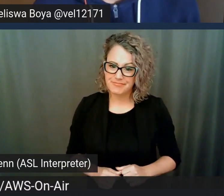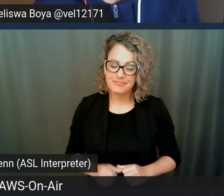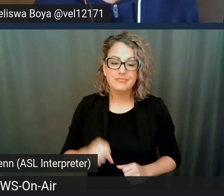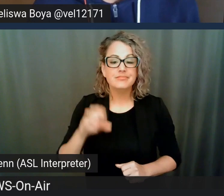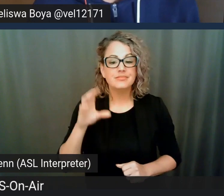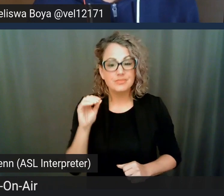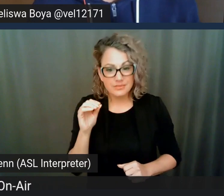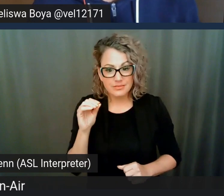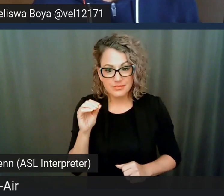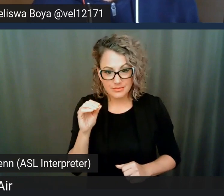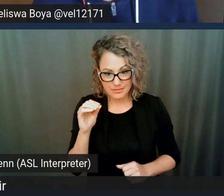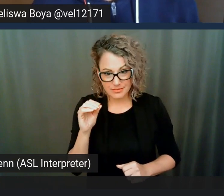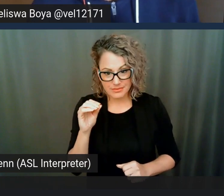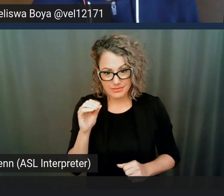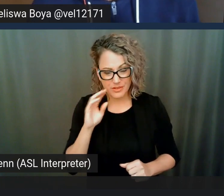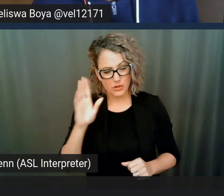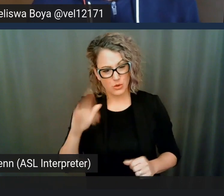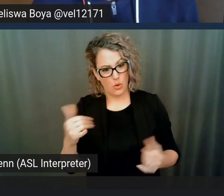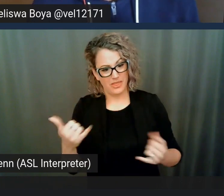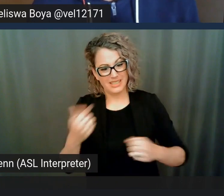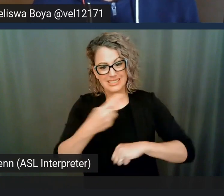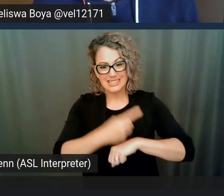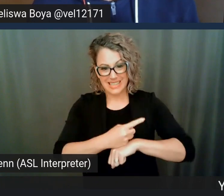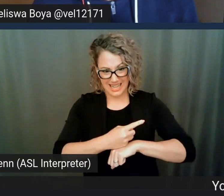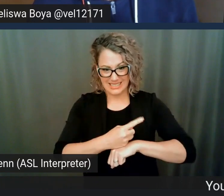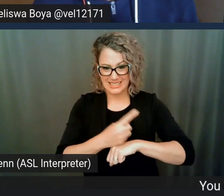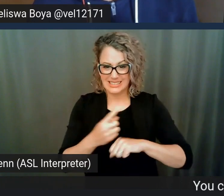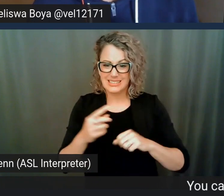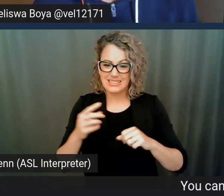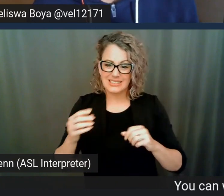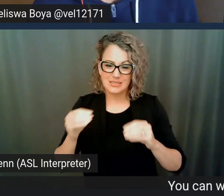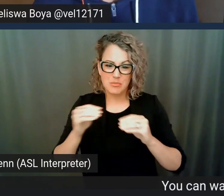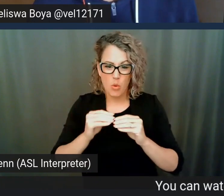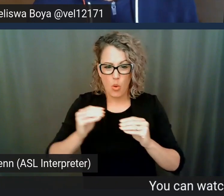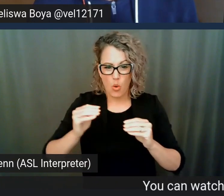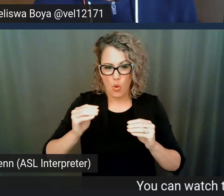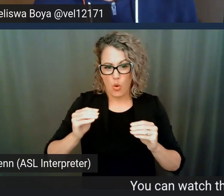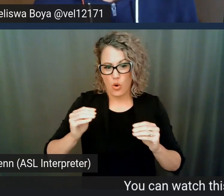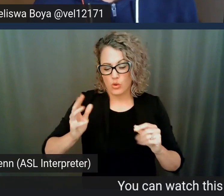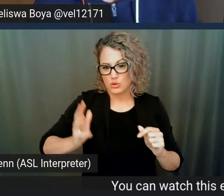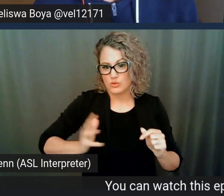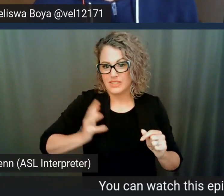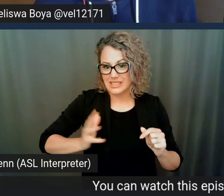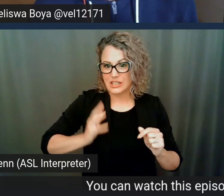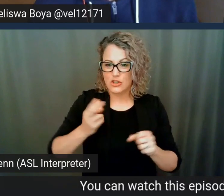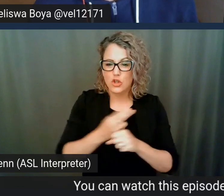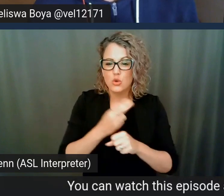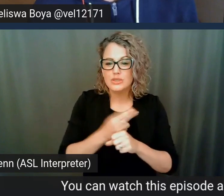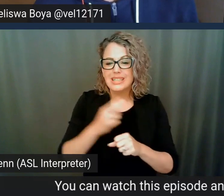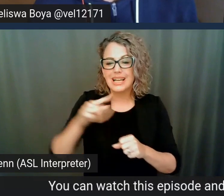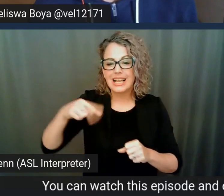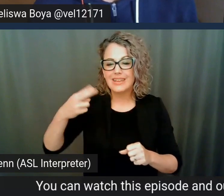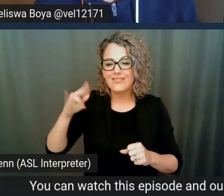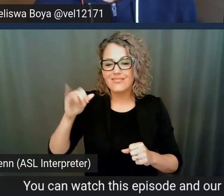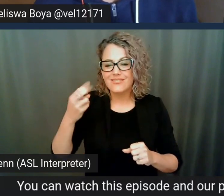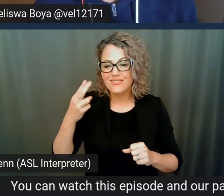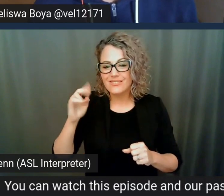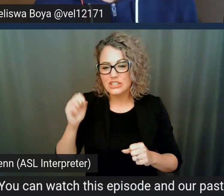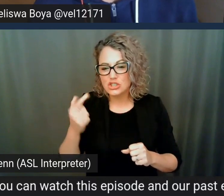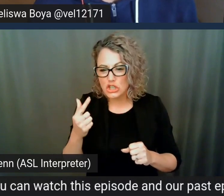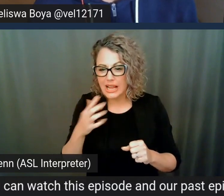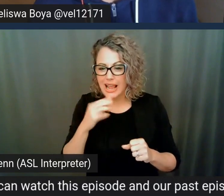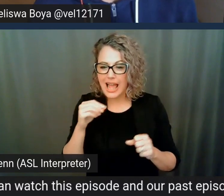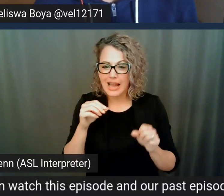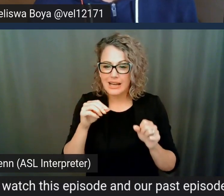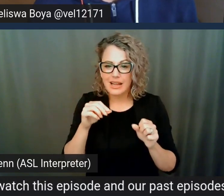And fraudsters these days are getting more and more sophisticated. They are using social engineering and phishing attacks to